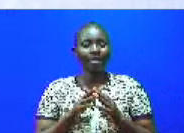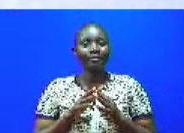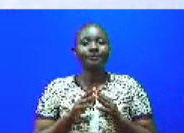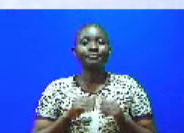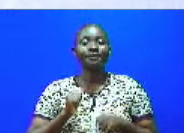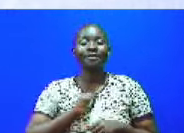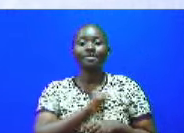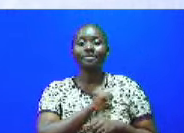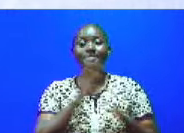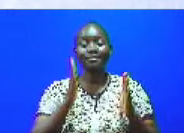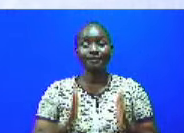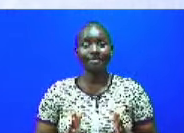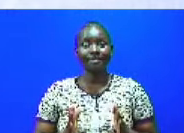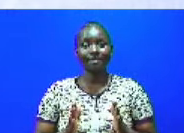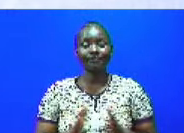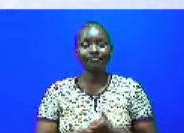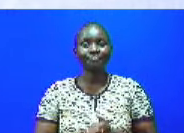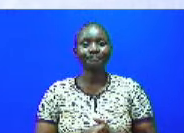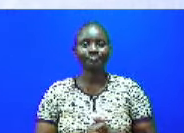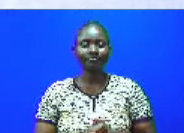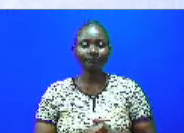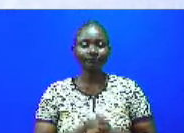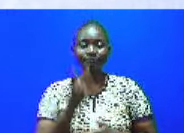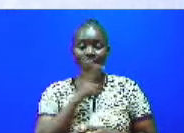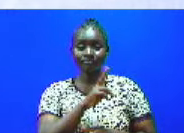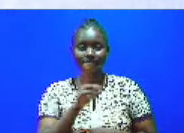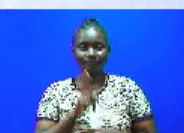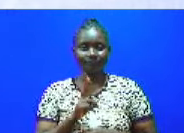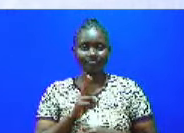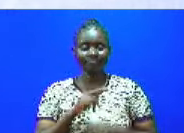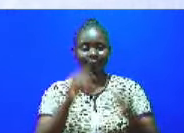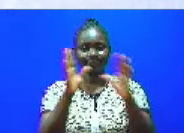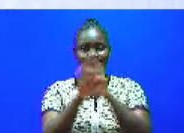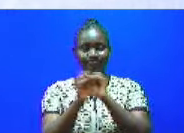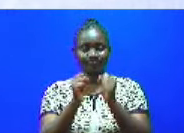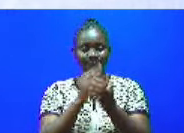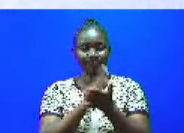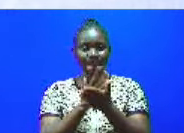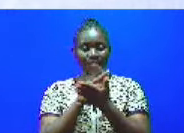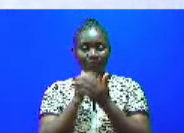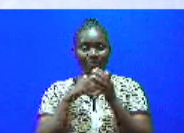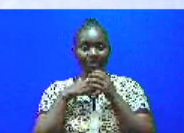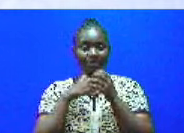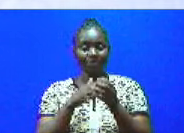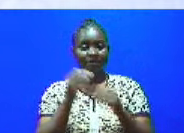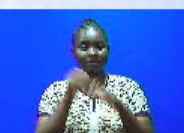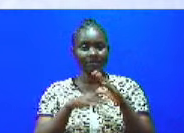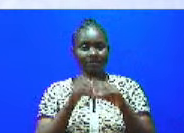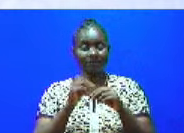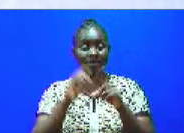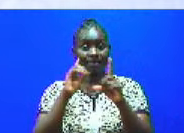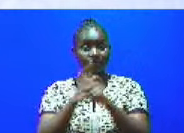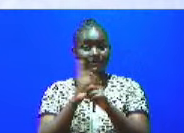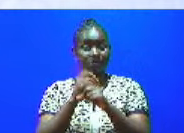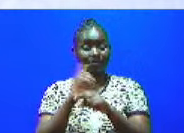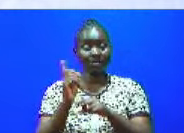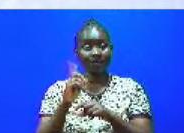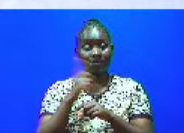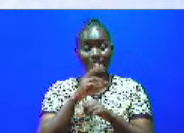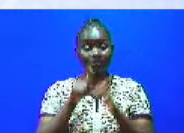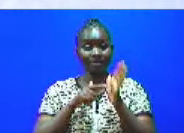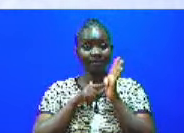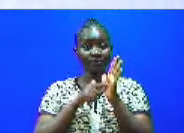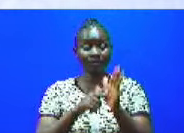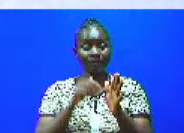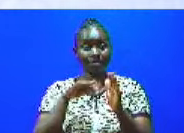Momonyonga ukona kuro nse me yo ni garo kana ko mucho mure bwense na kumanya buna gati ya baraya begete a sechi wizara aao niko baro kana go takolemere